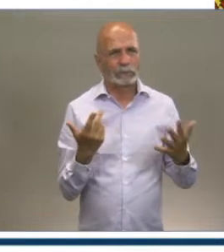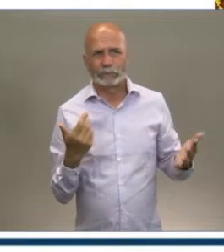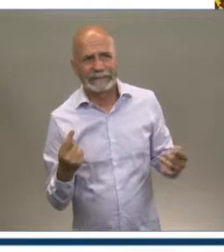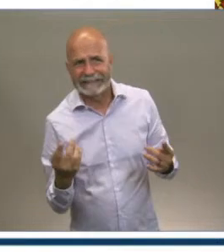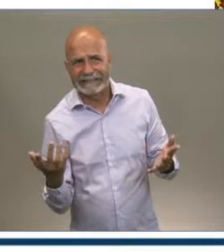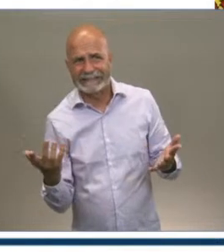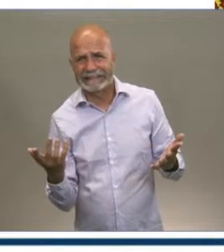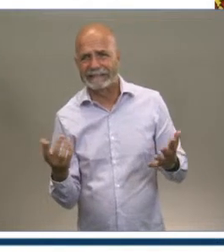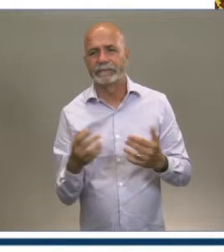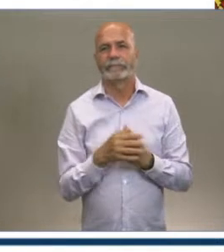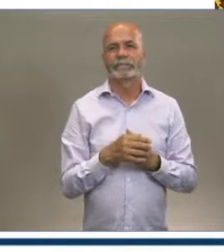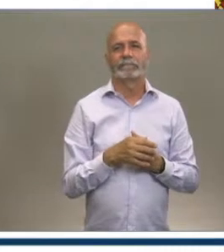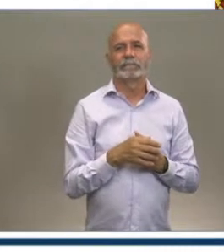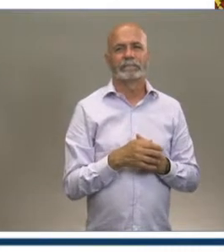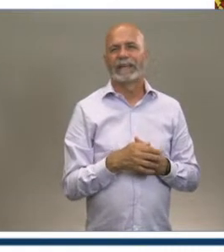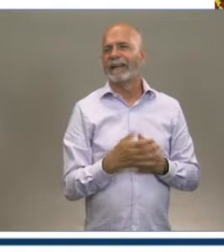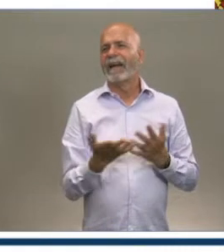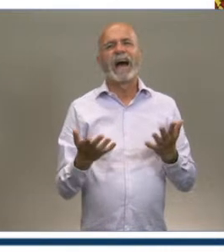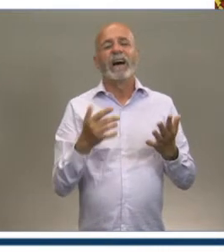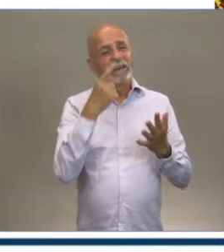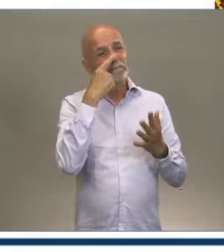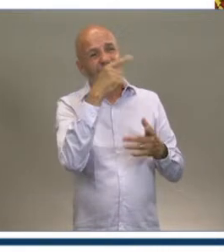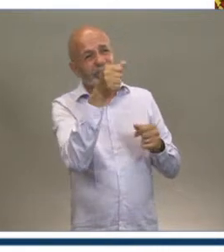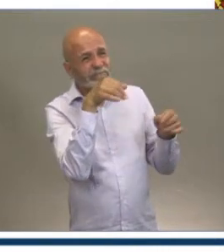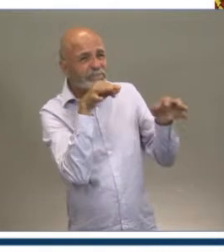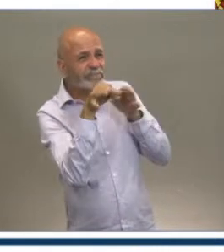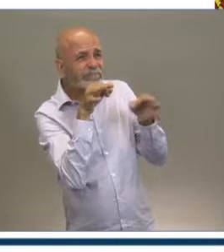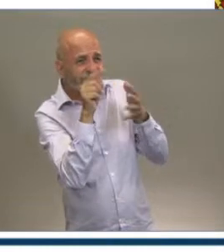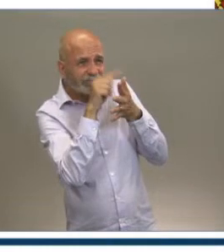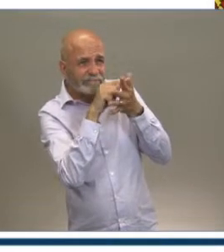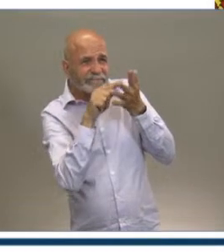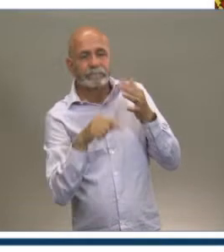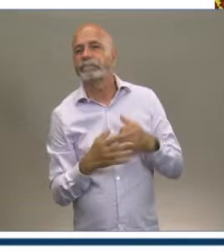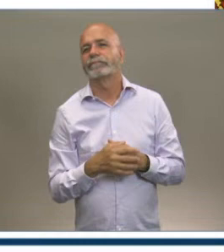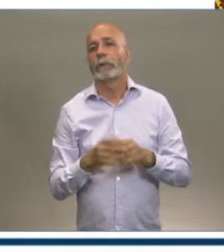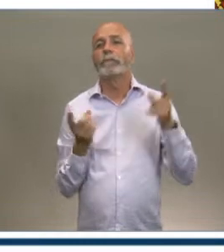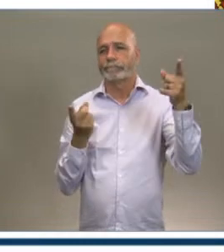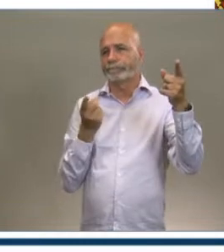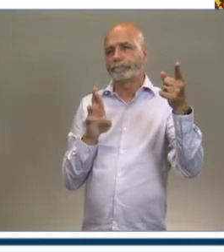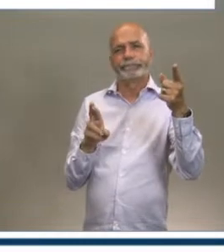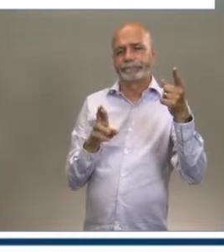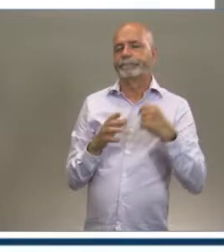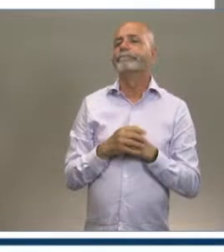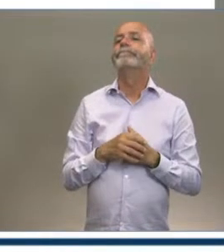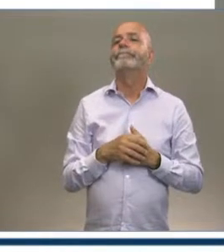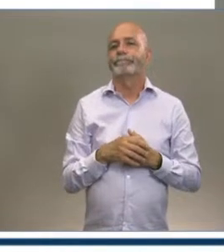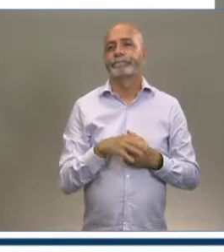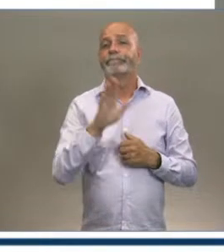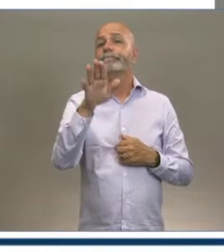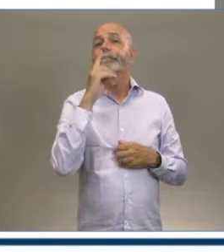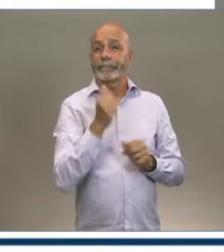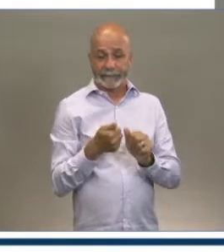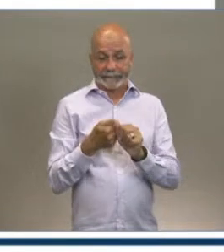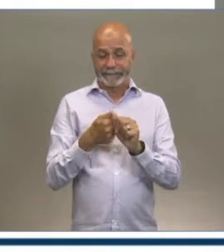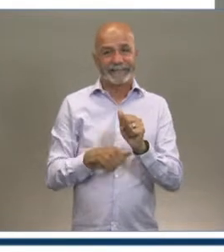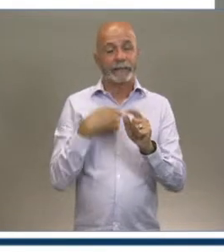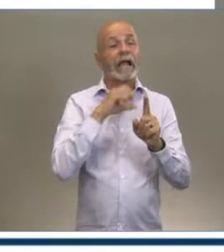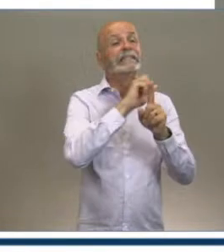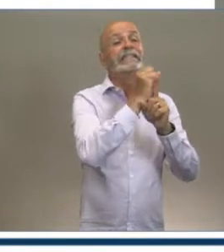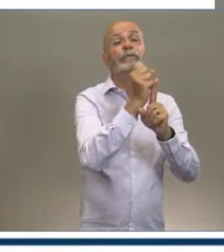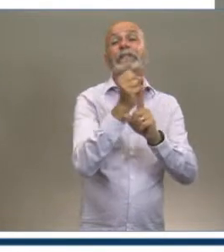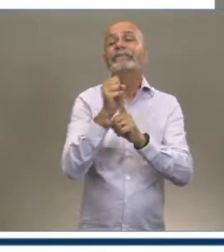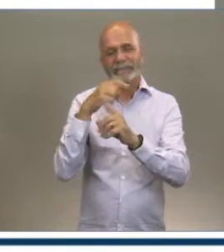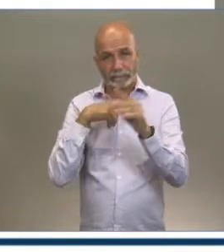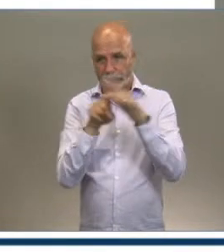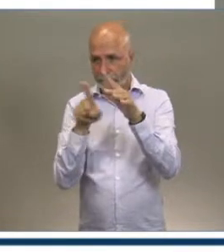up to the other provinces. Can you tell us anything about that? Yeah, and there's every circumstance is different, though there'll be a lot more information on our website,